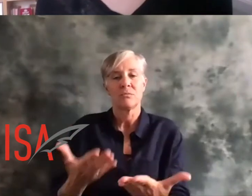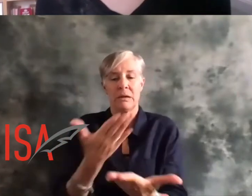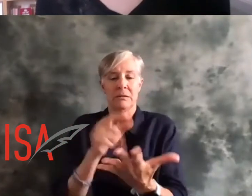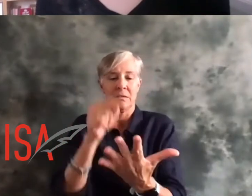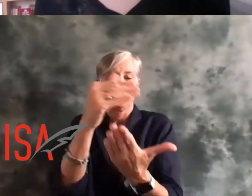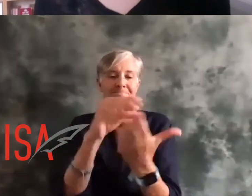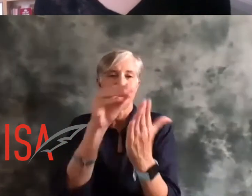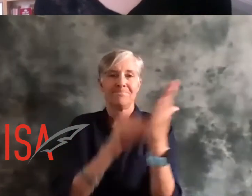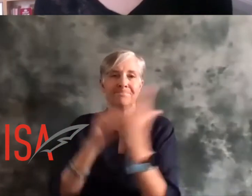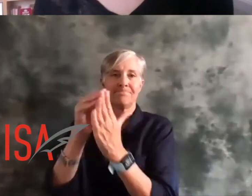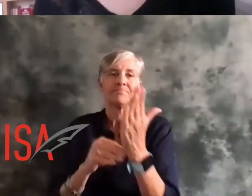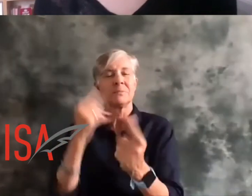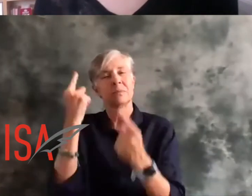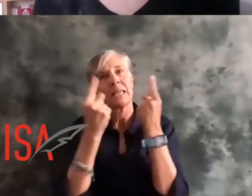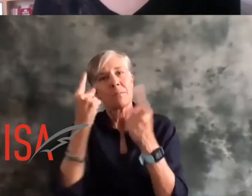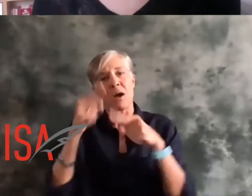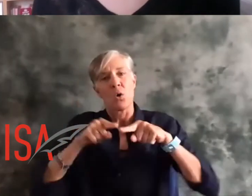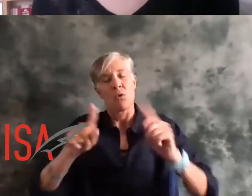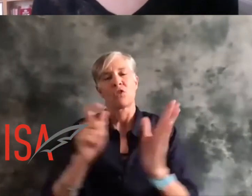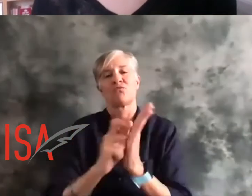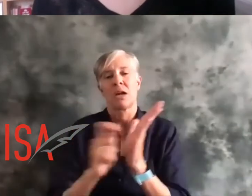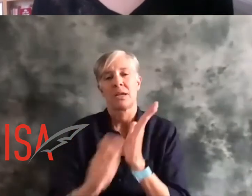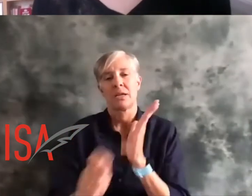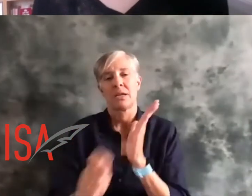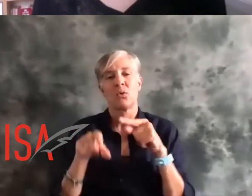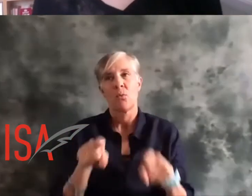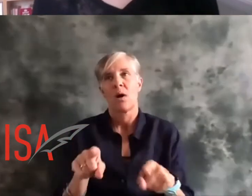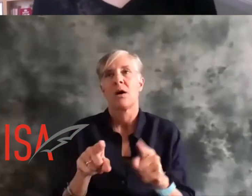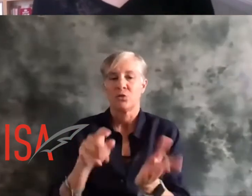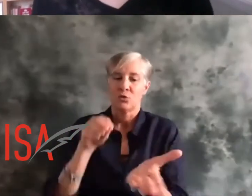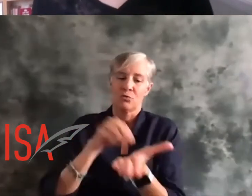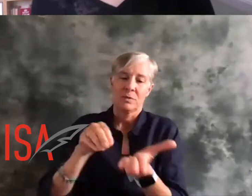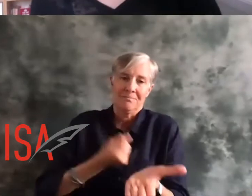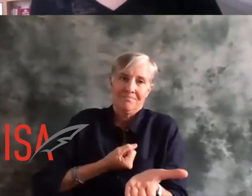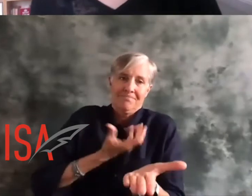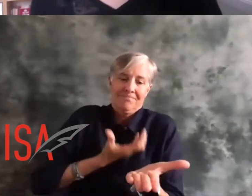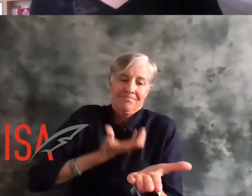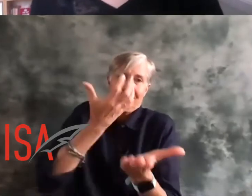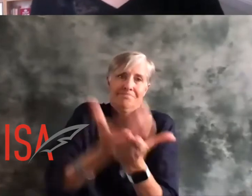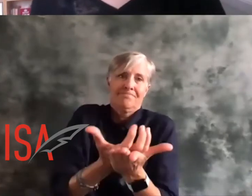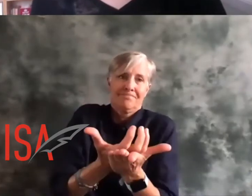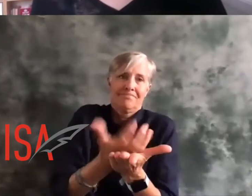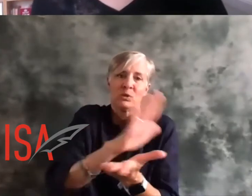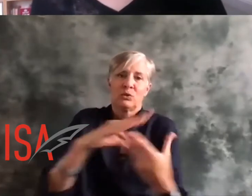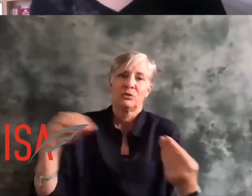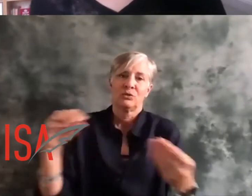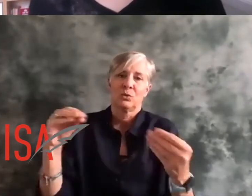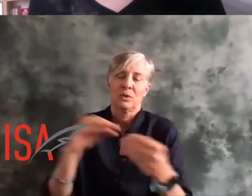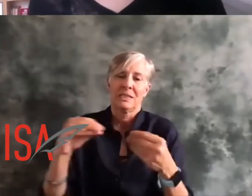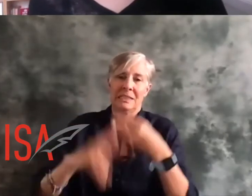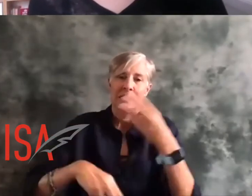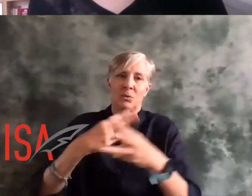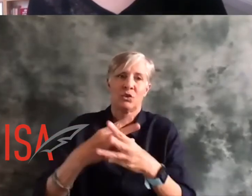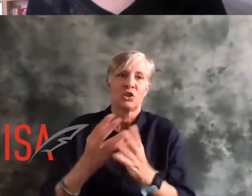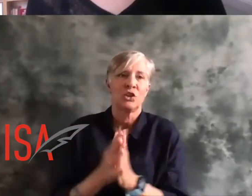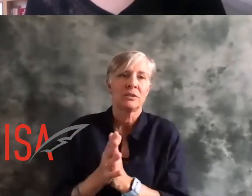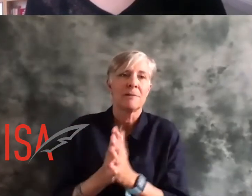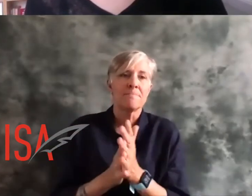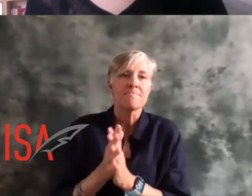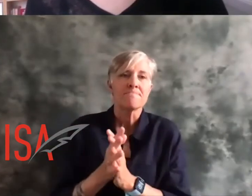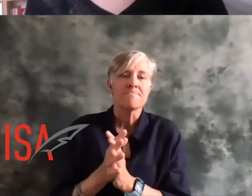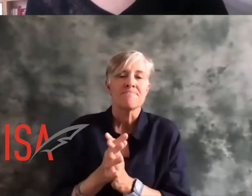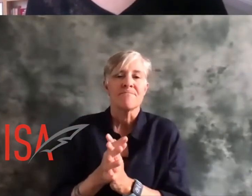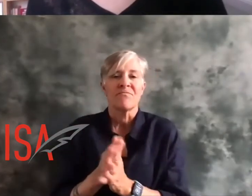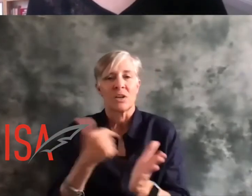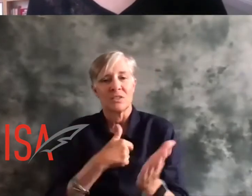about as you're writing and as you're bringing your stories into this world for us to, you know, eventually be seeing and